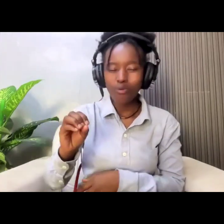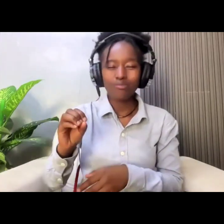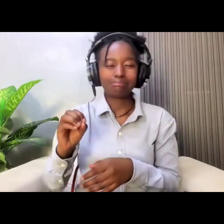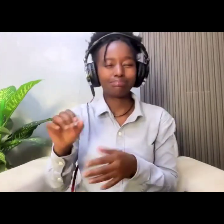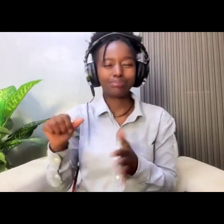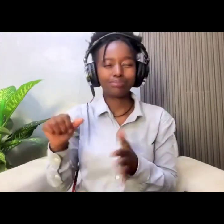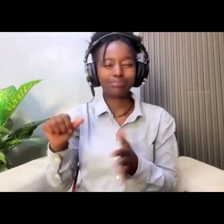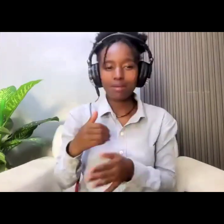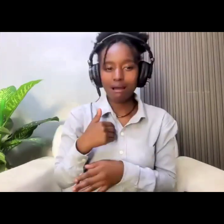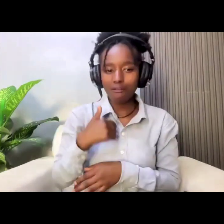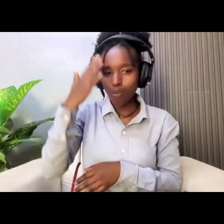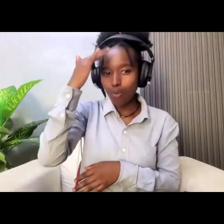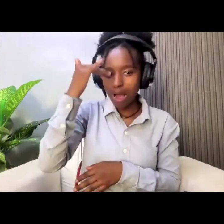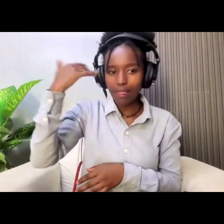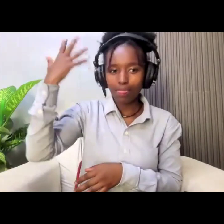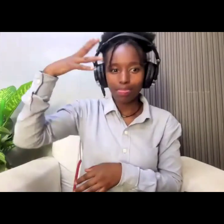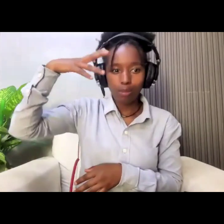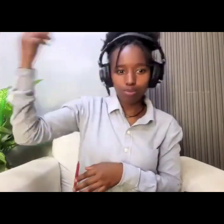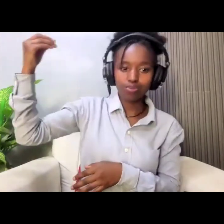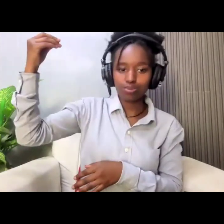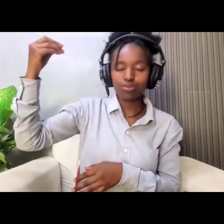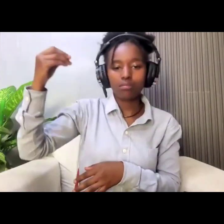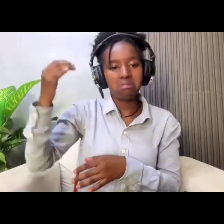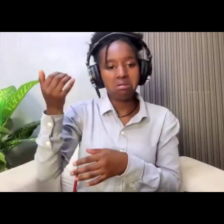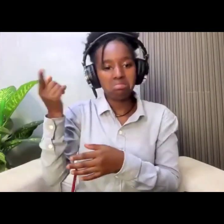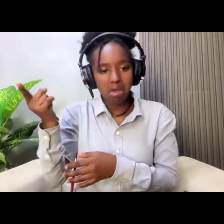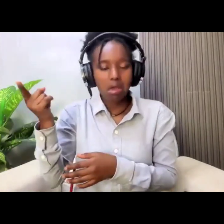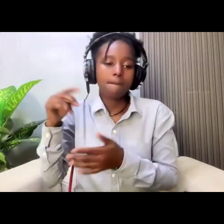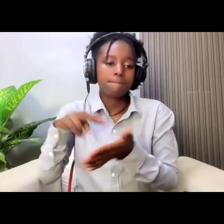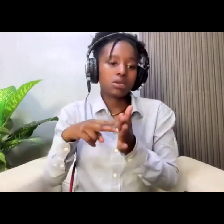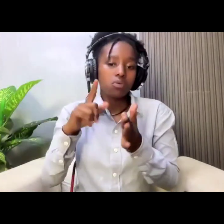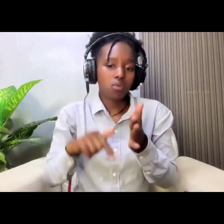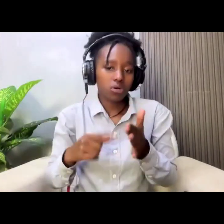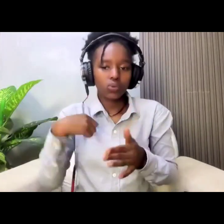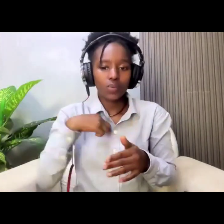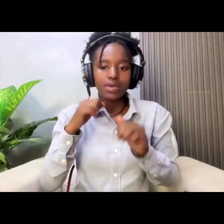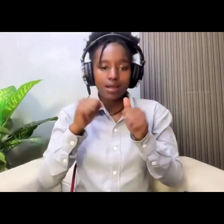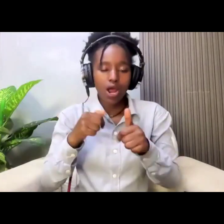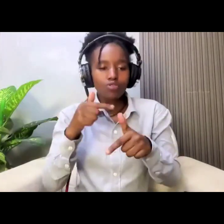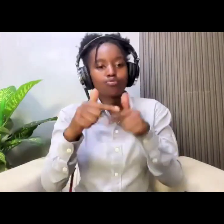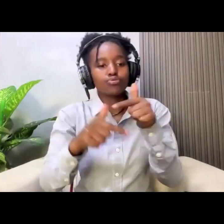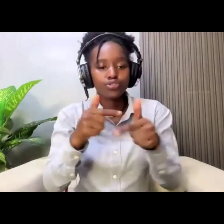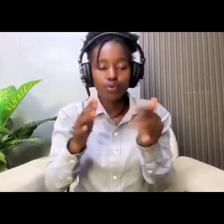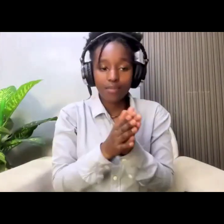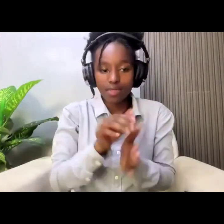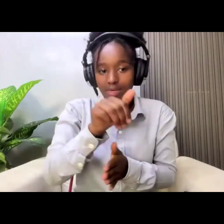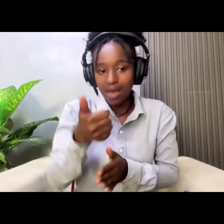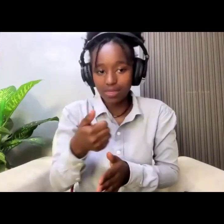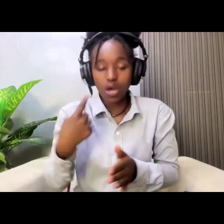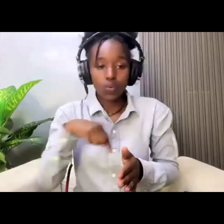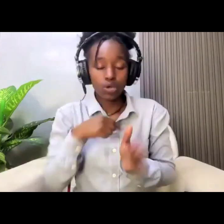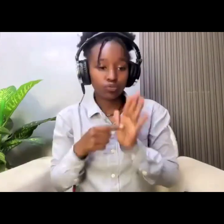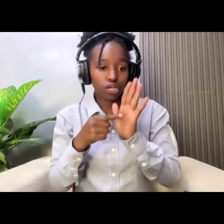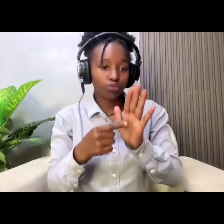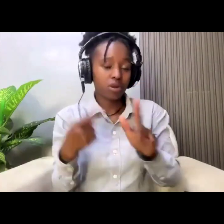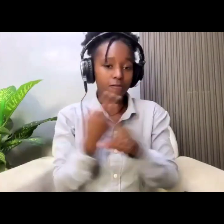Uganda because of a power outage there. We have some of the films our end, so we're going to try and show Dr.